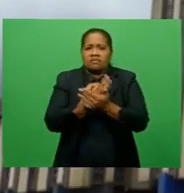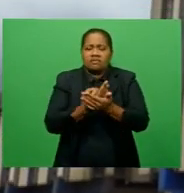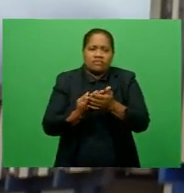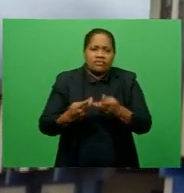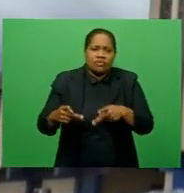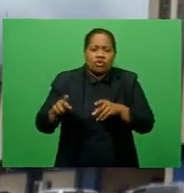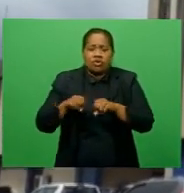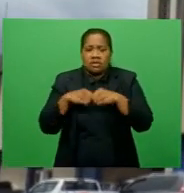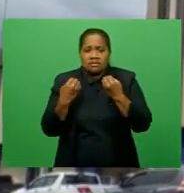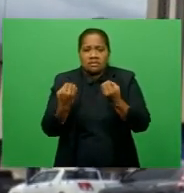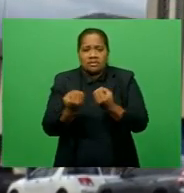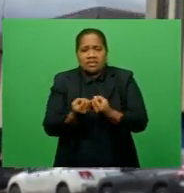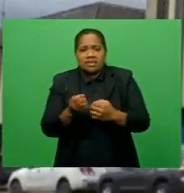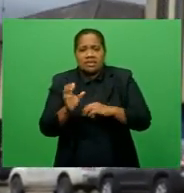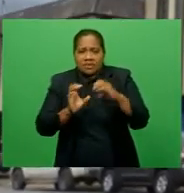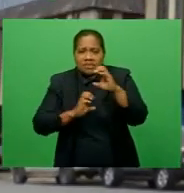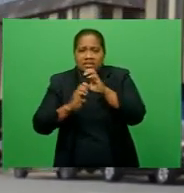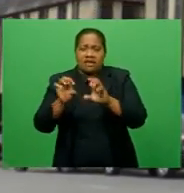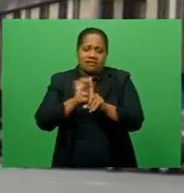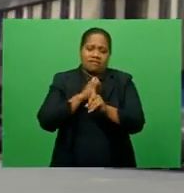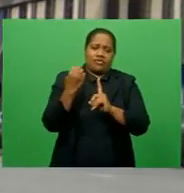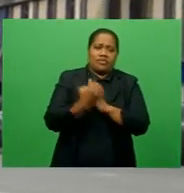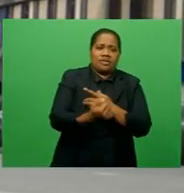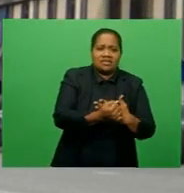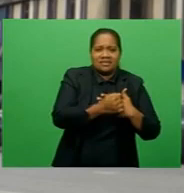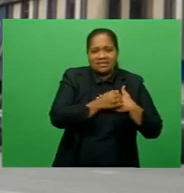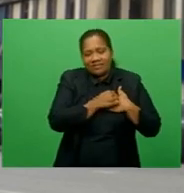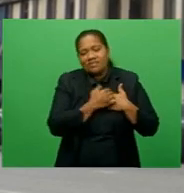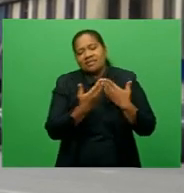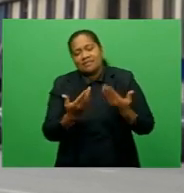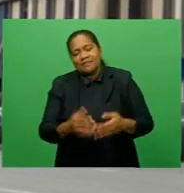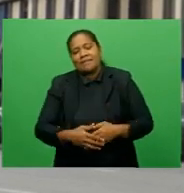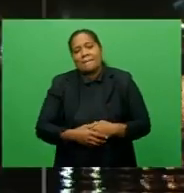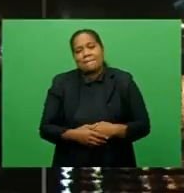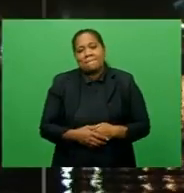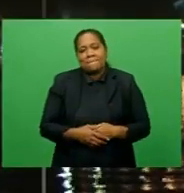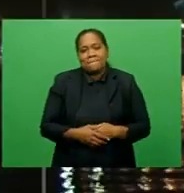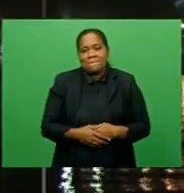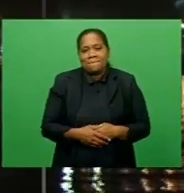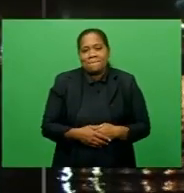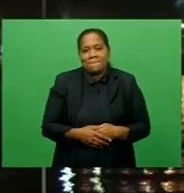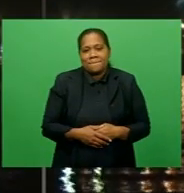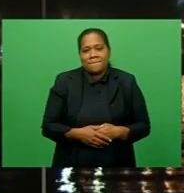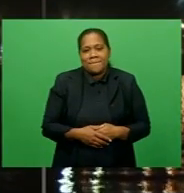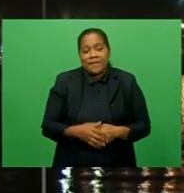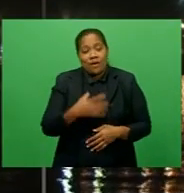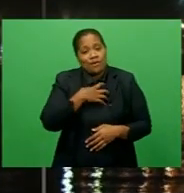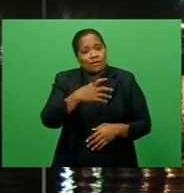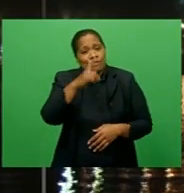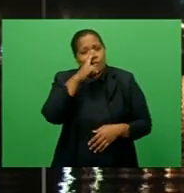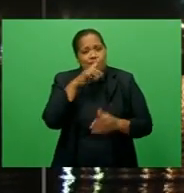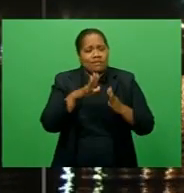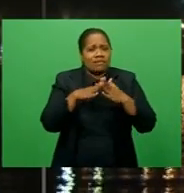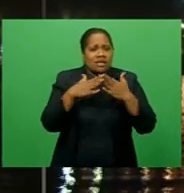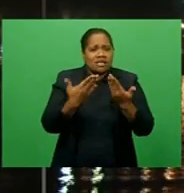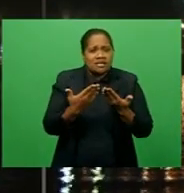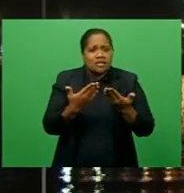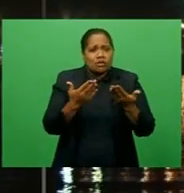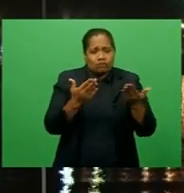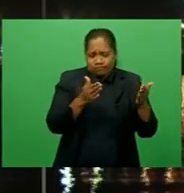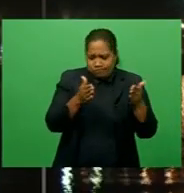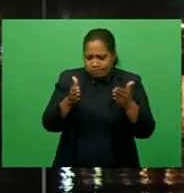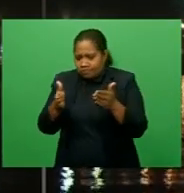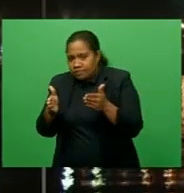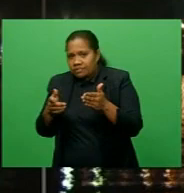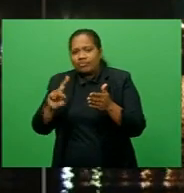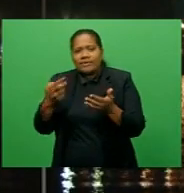capacity, environment and safety. Coraitan Tulala, FBC News. More people are now venturing into rice farming,